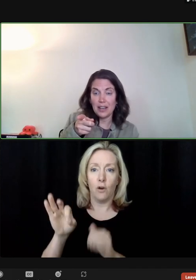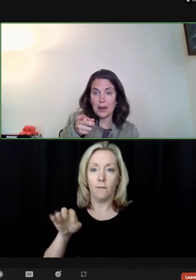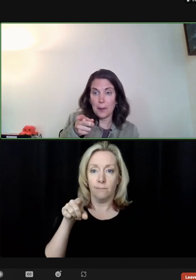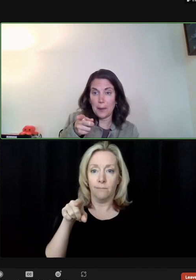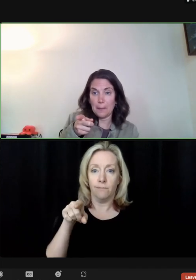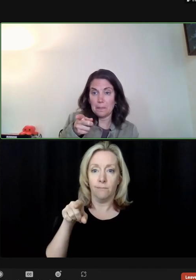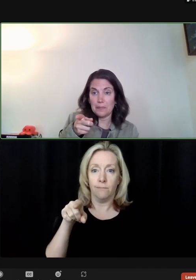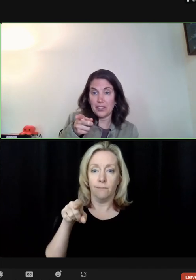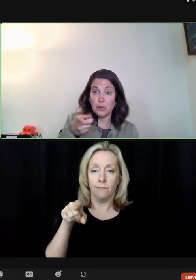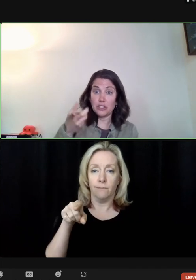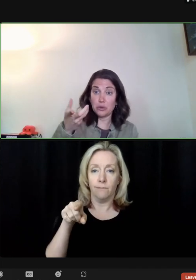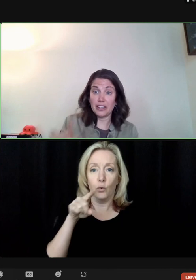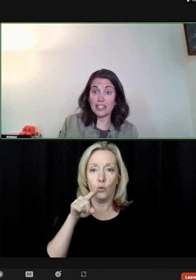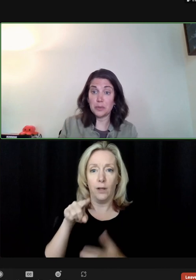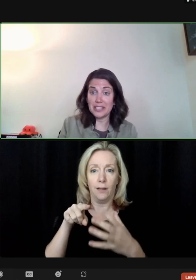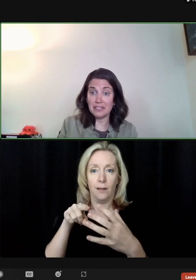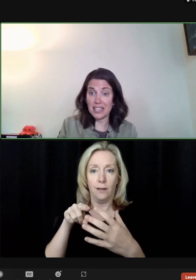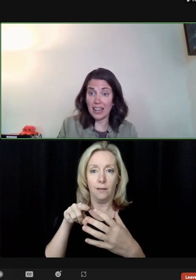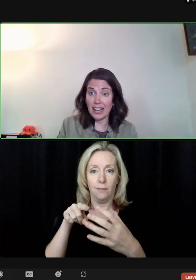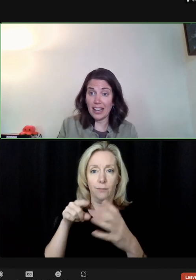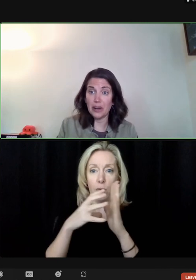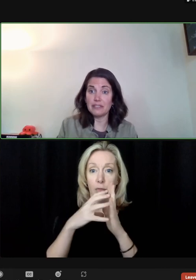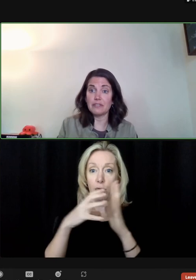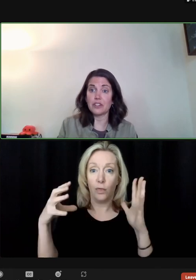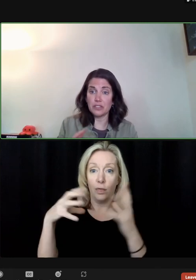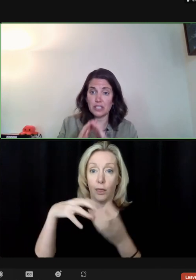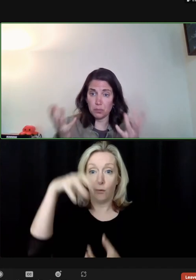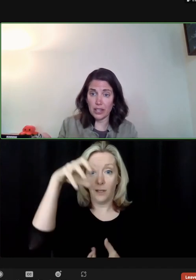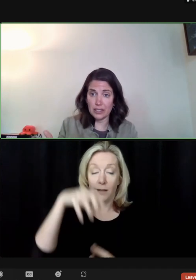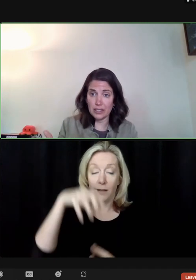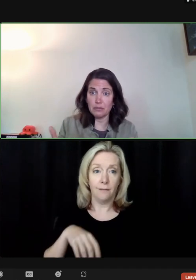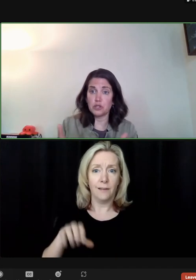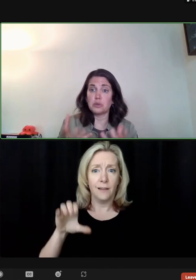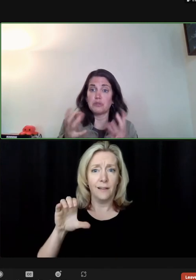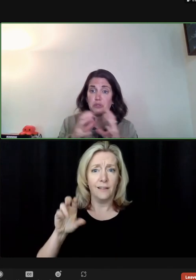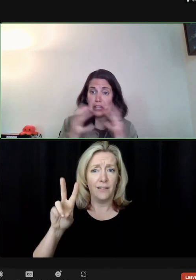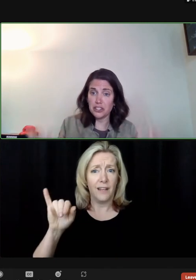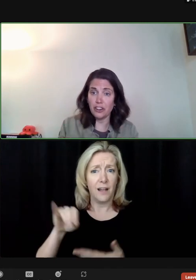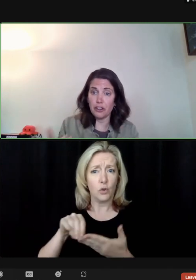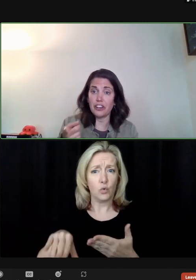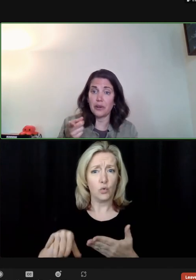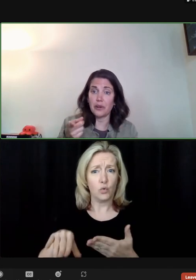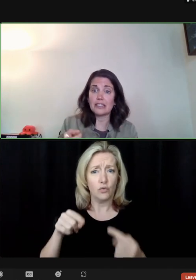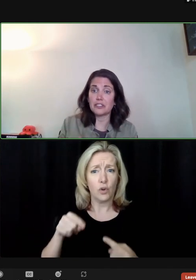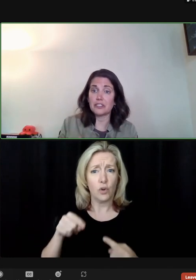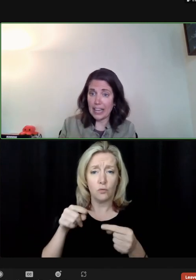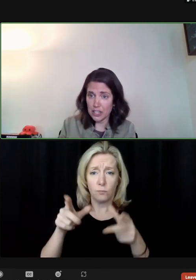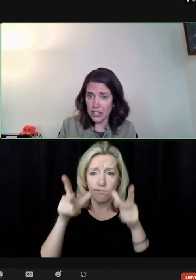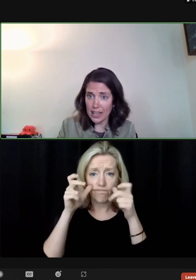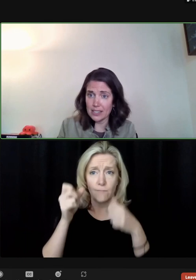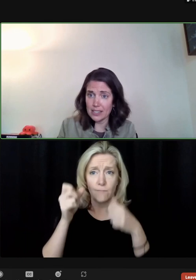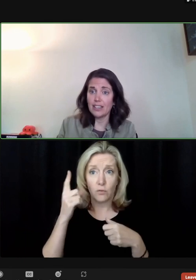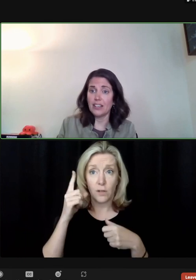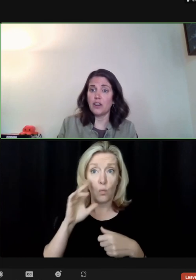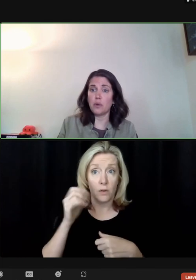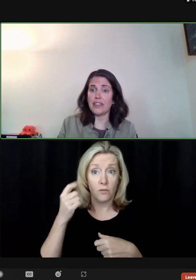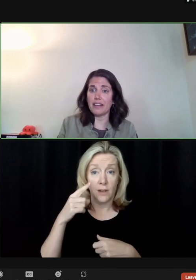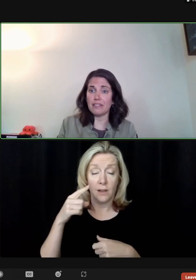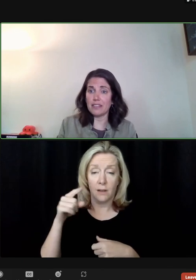you. And so for our kids with CVI who have difficulties processing visual information, are they going to clearly catch